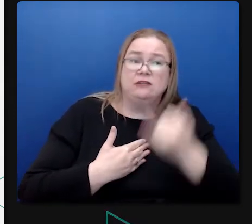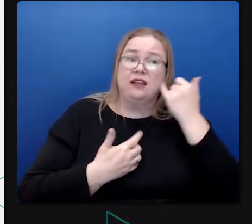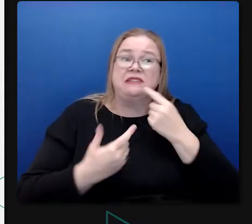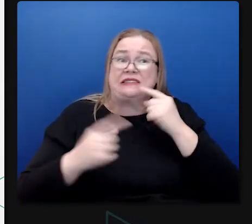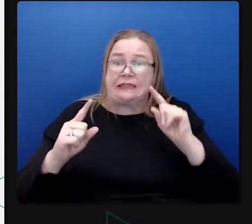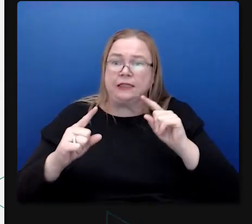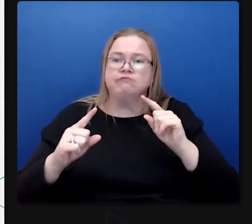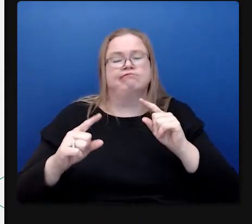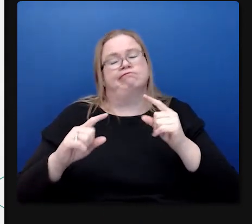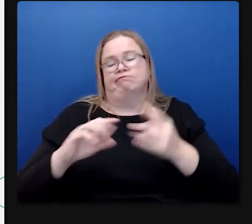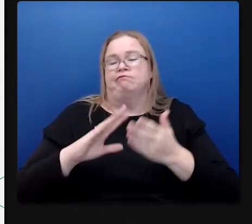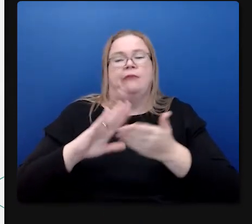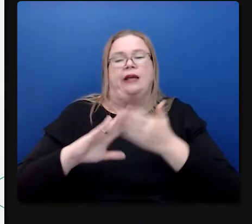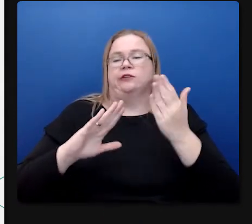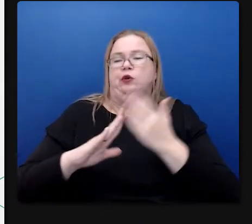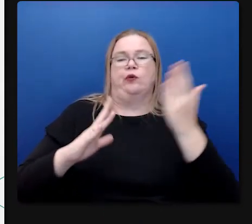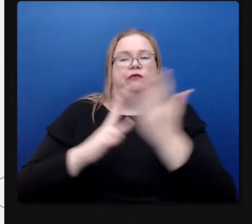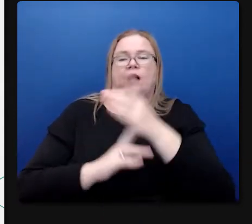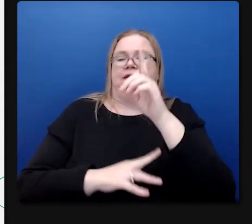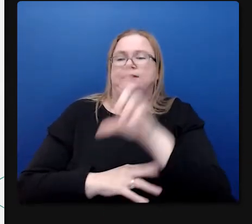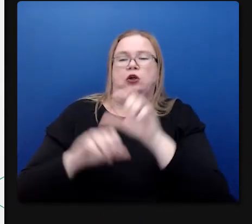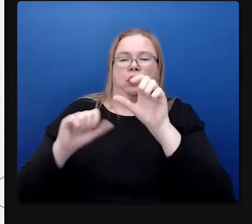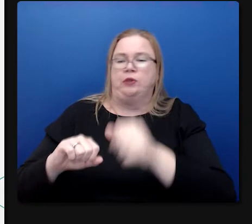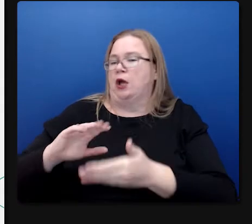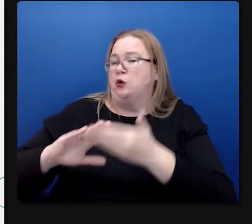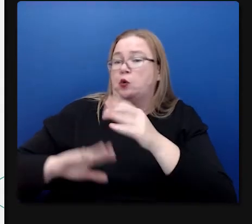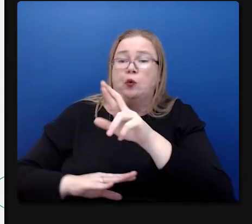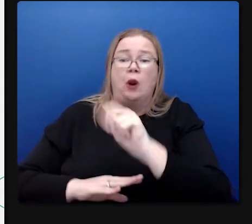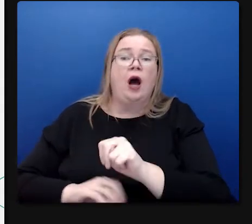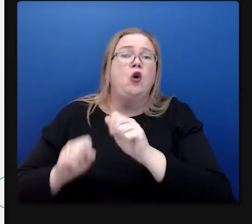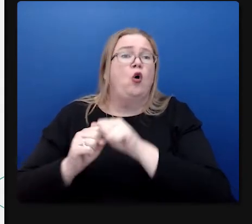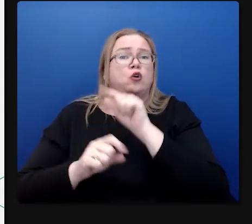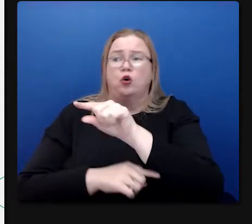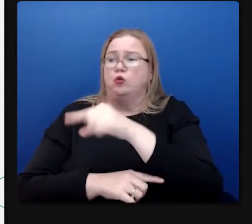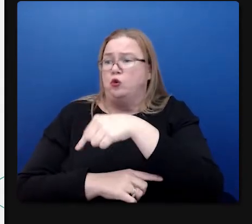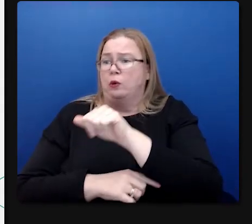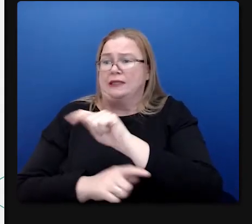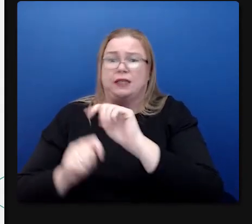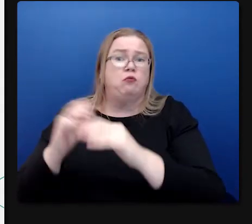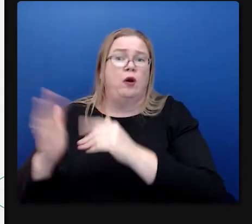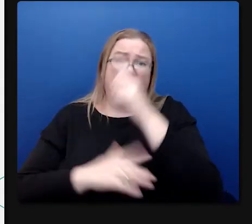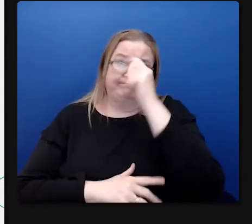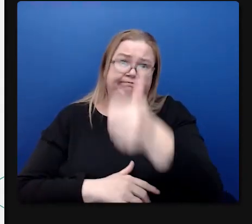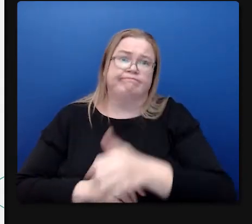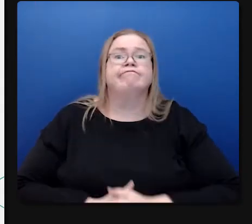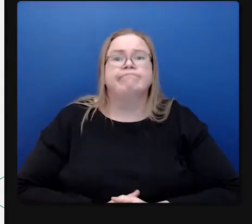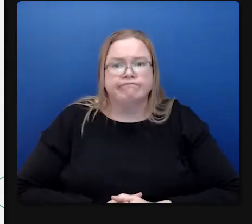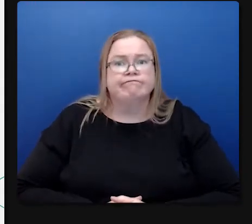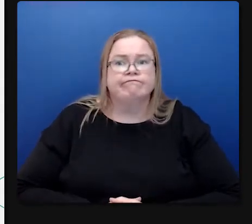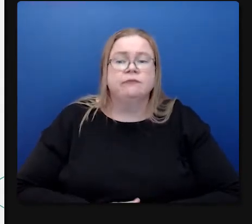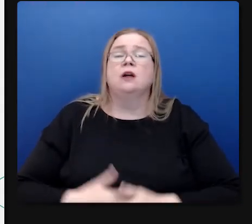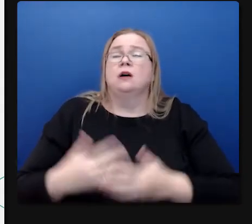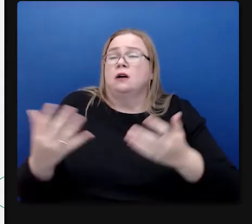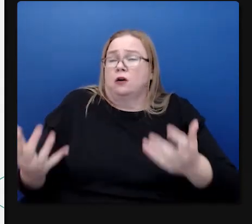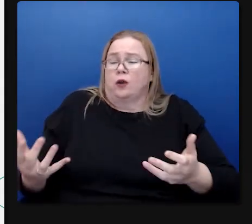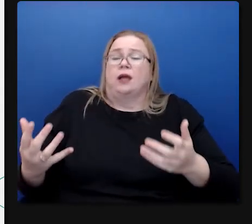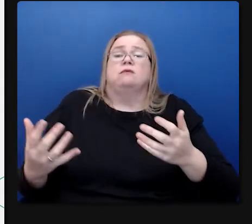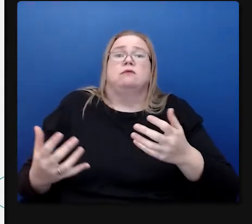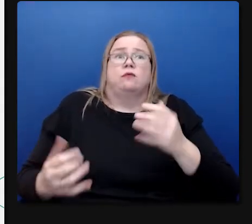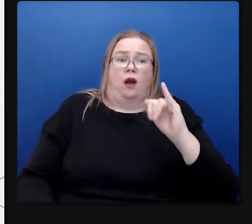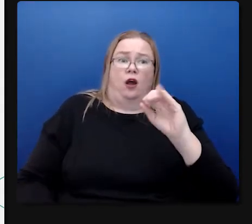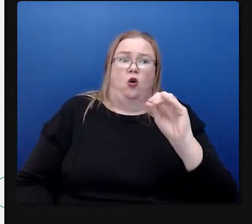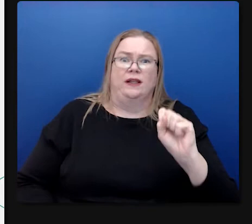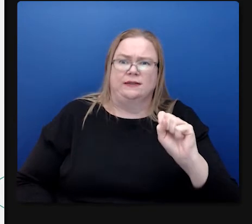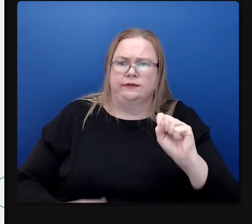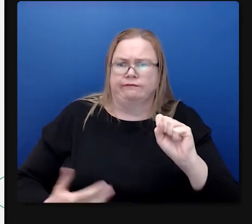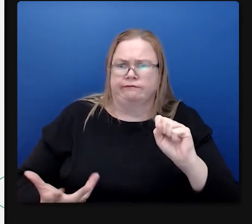build succeeds, there'll be an executable file you can download and run or send to your QA team or whatever you want. Say we wanted to do that for